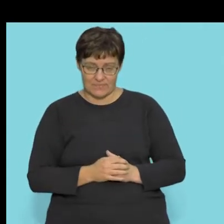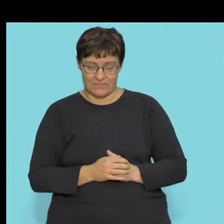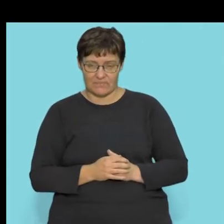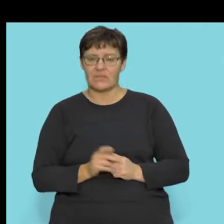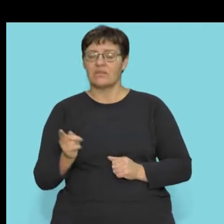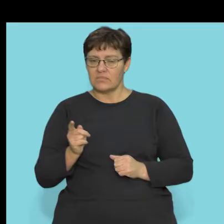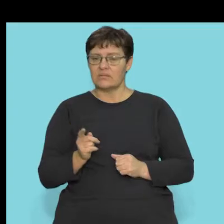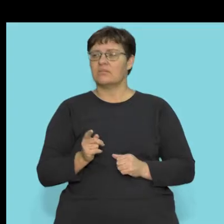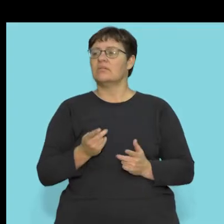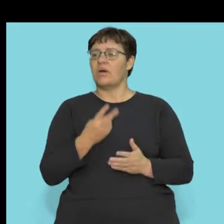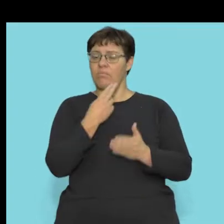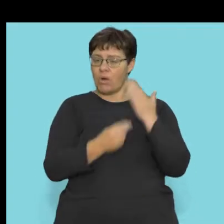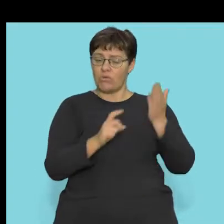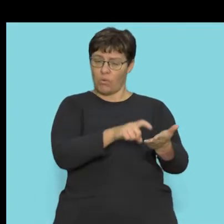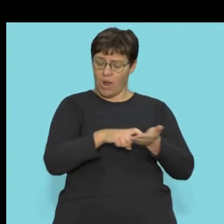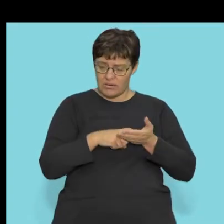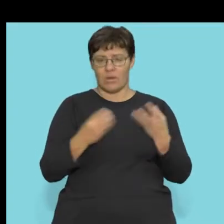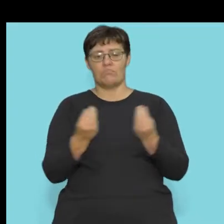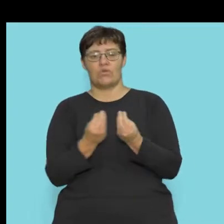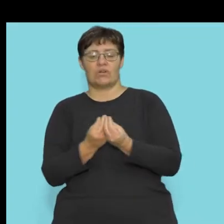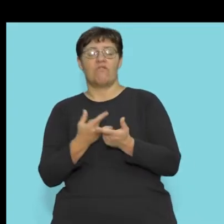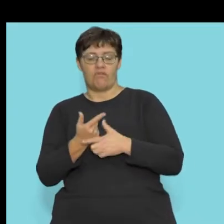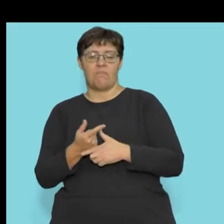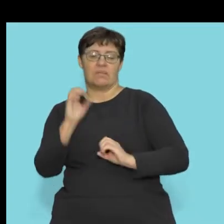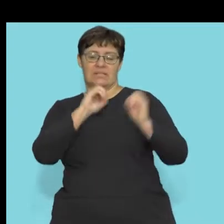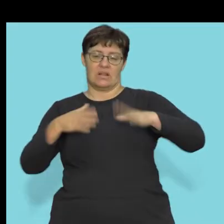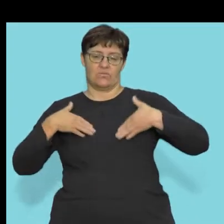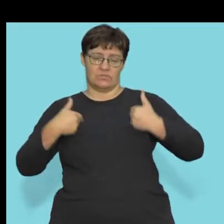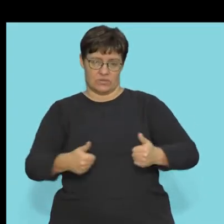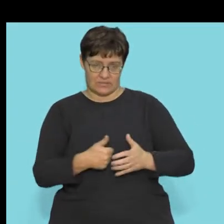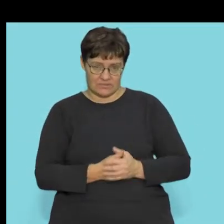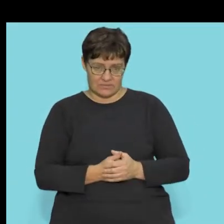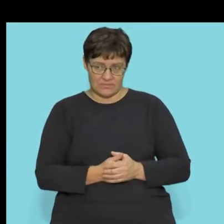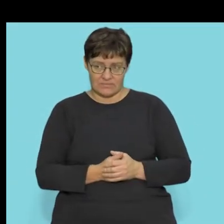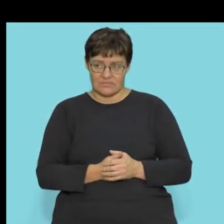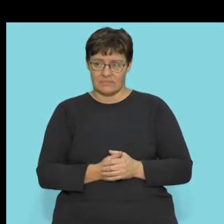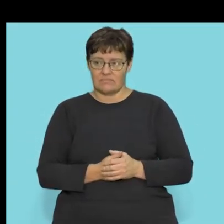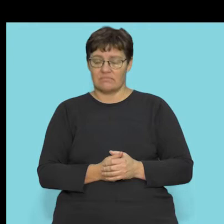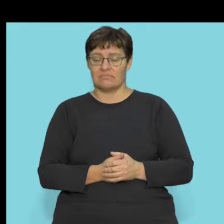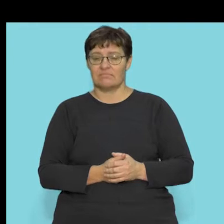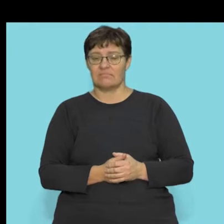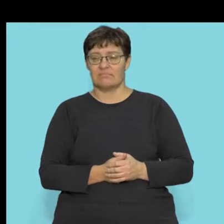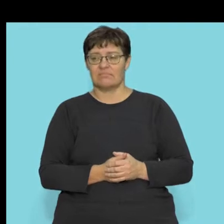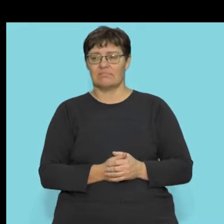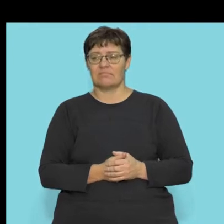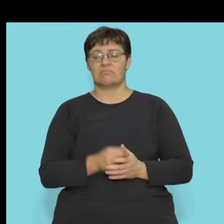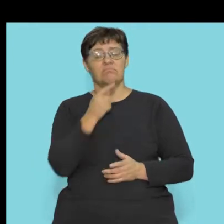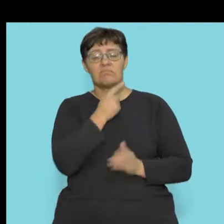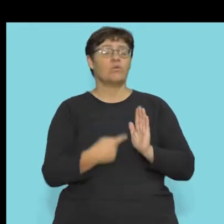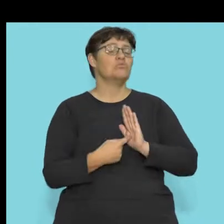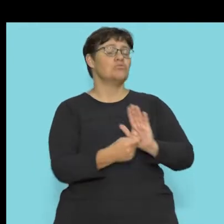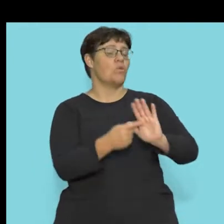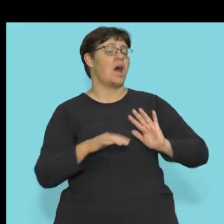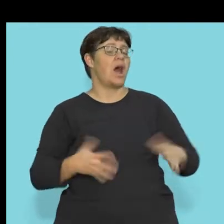ATP. And these are both the requirements and the products of cellular respiration. This can